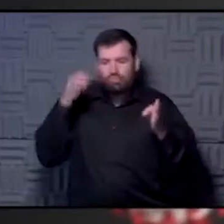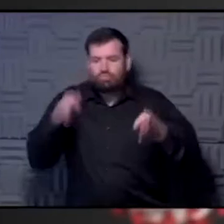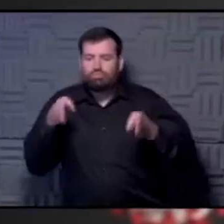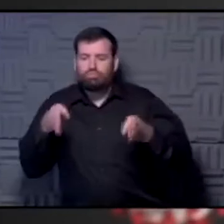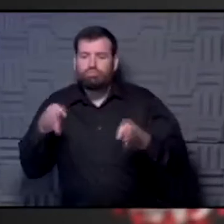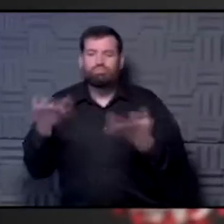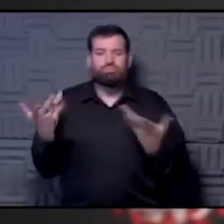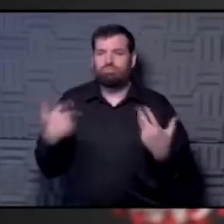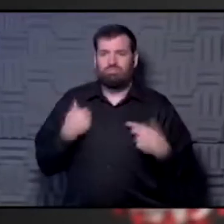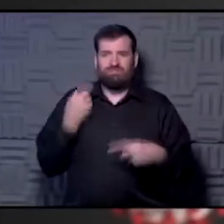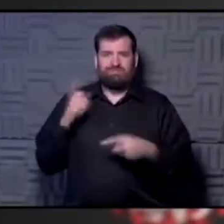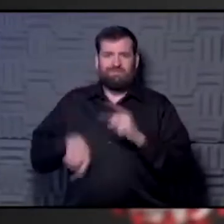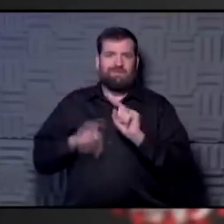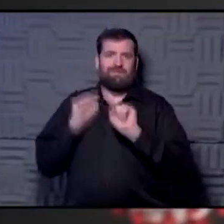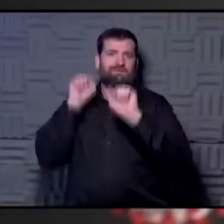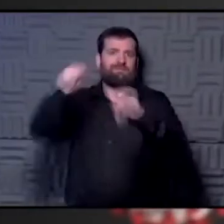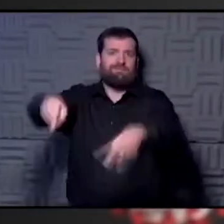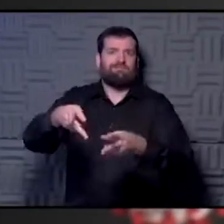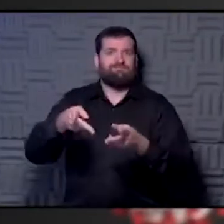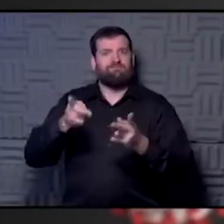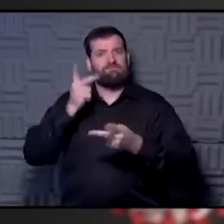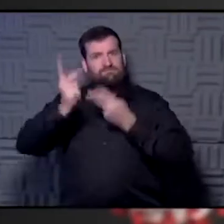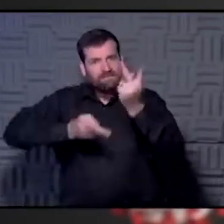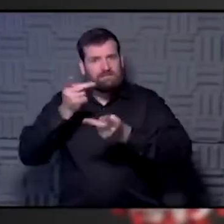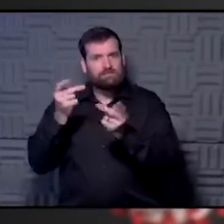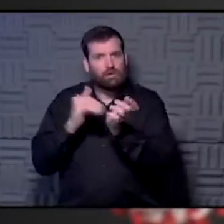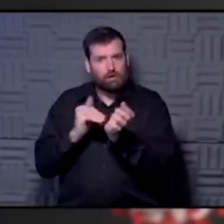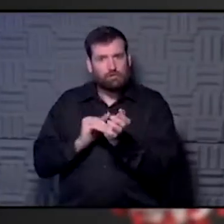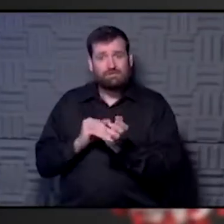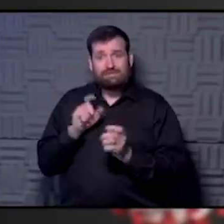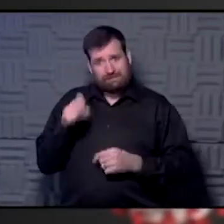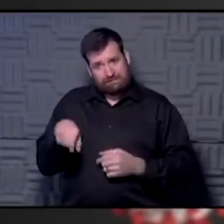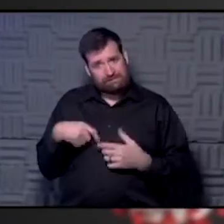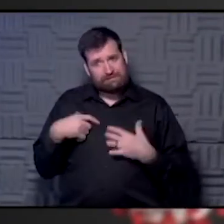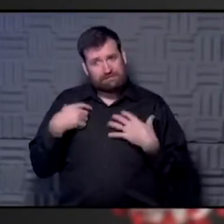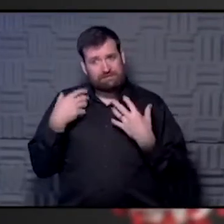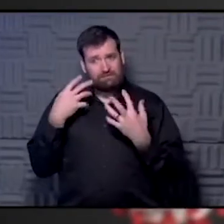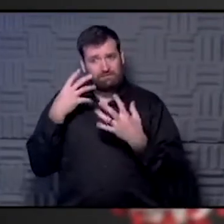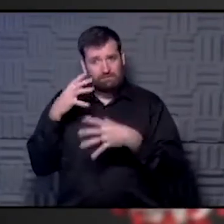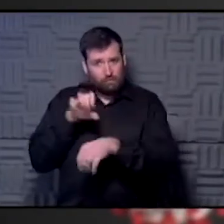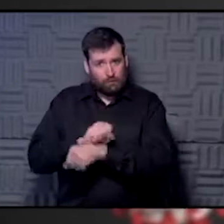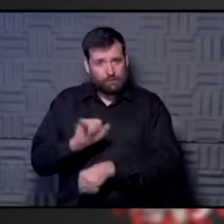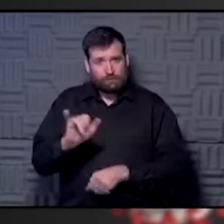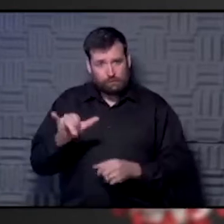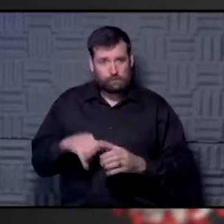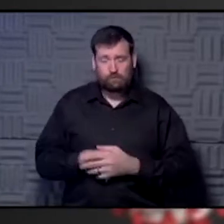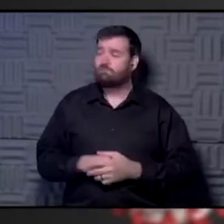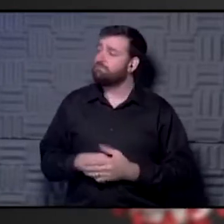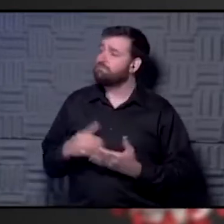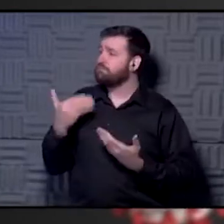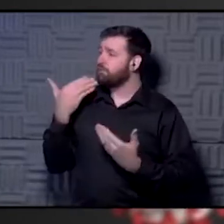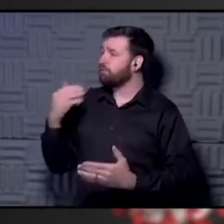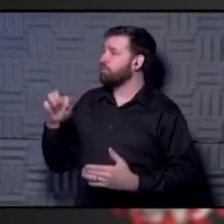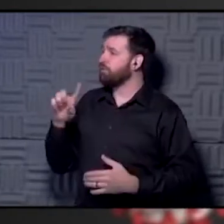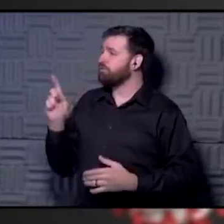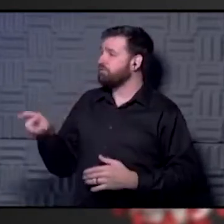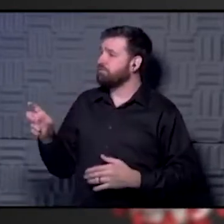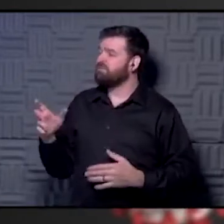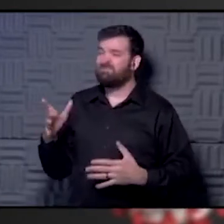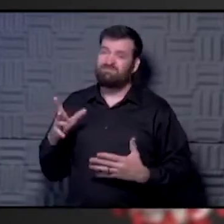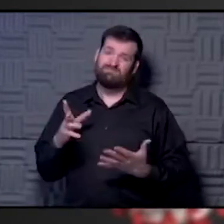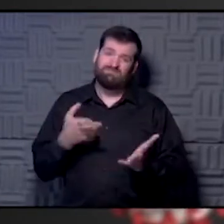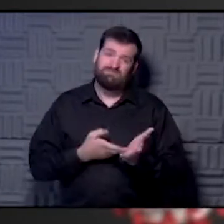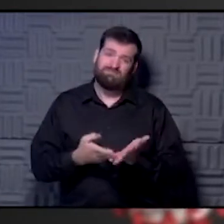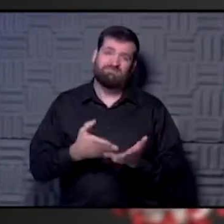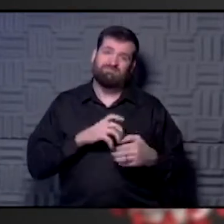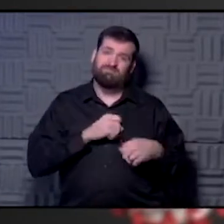can't I get in to see my doctor? I need health care too. That's a really great question, and to some degrees, it is a heartbreaking